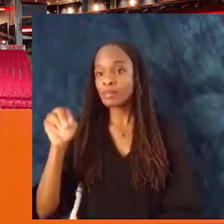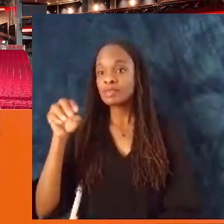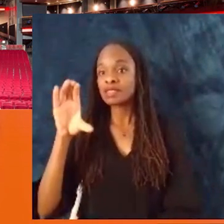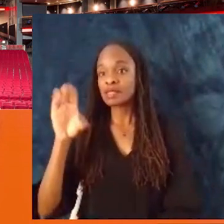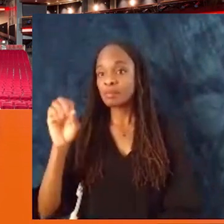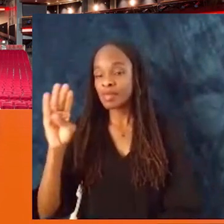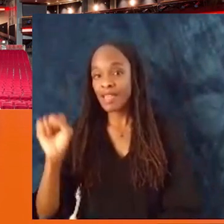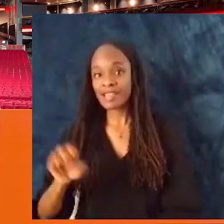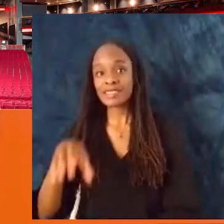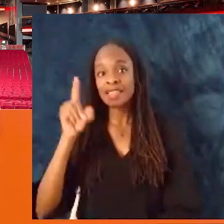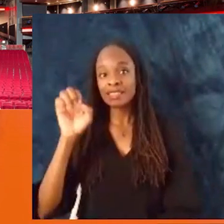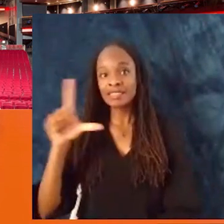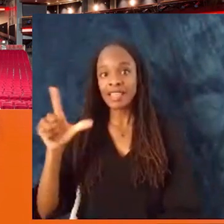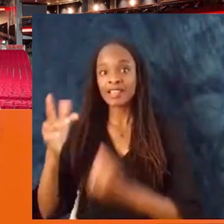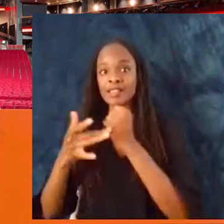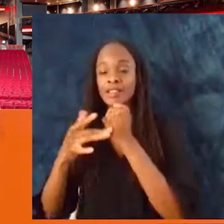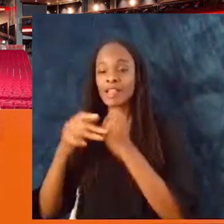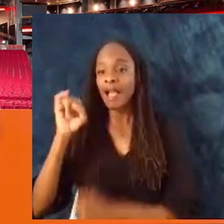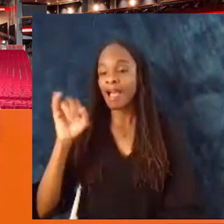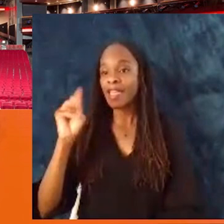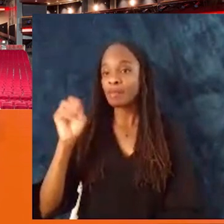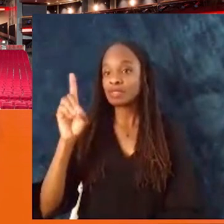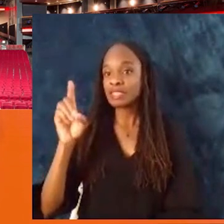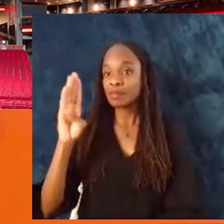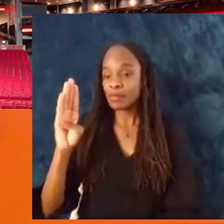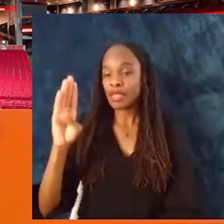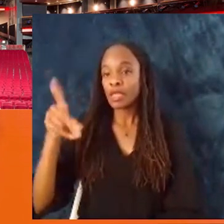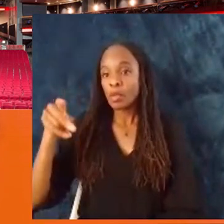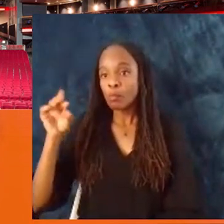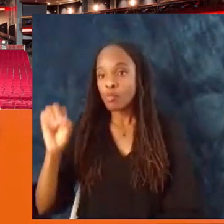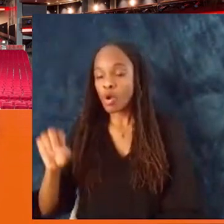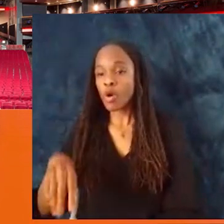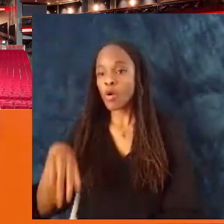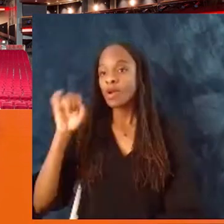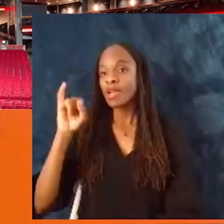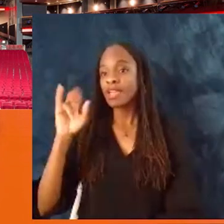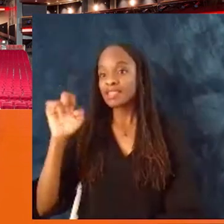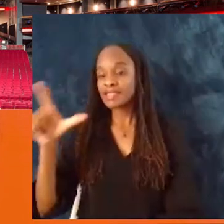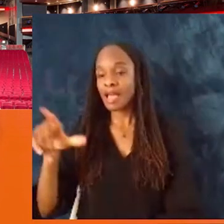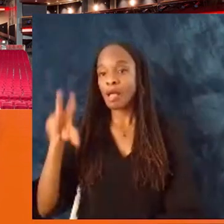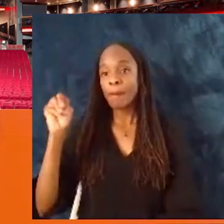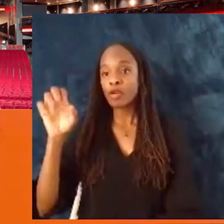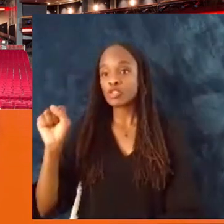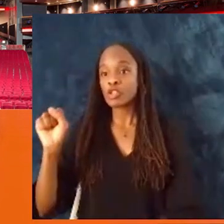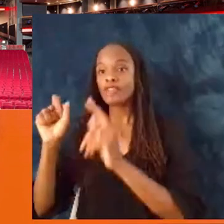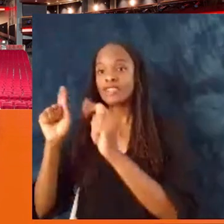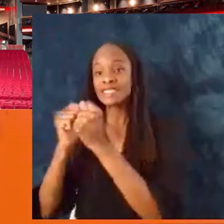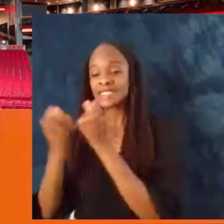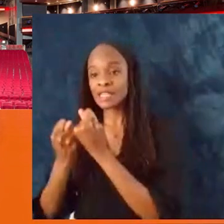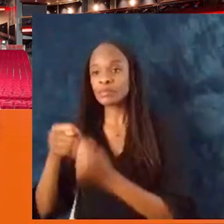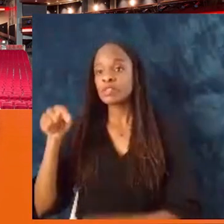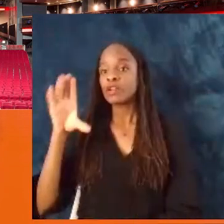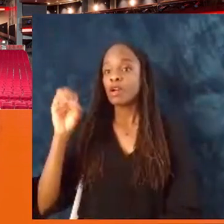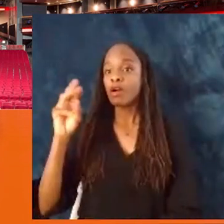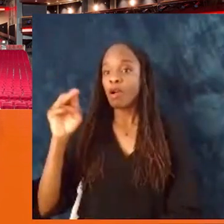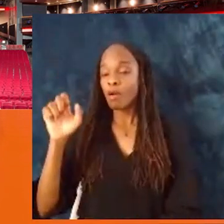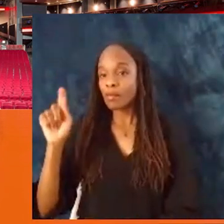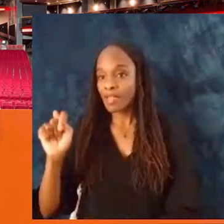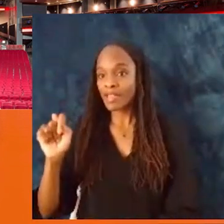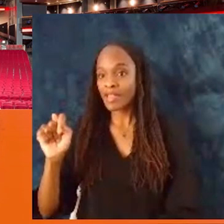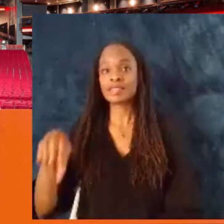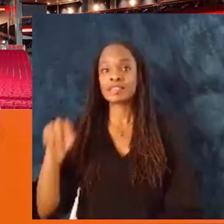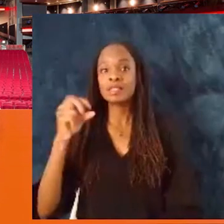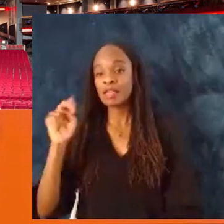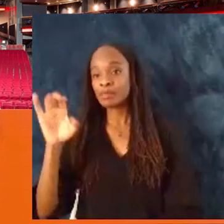Technologies, IMDb Pro, Intel, Microsoft Teams, Comcast NBC Universal,